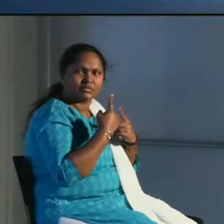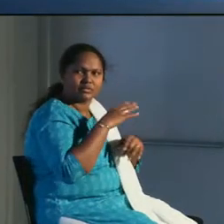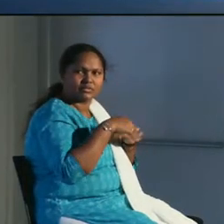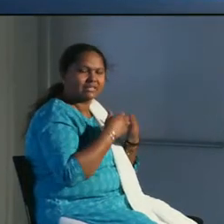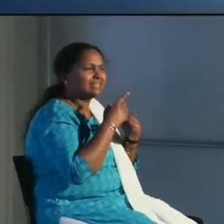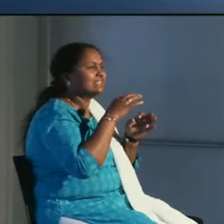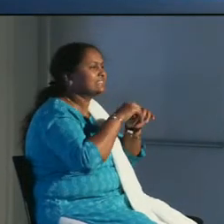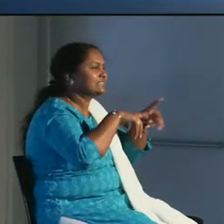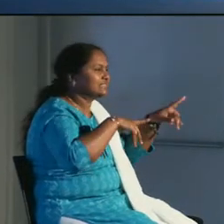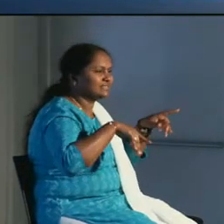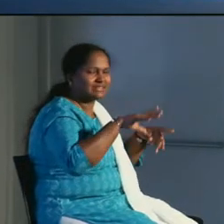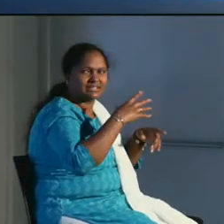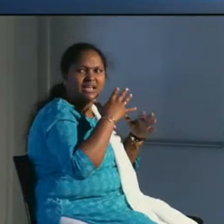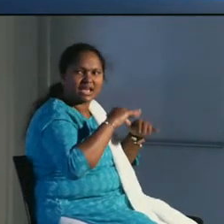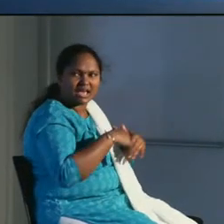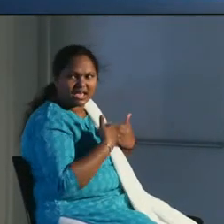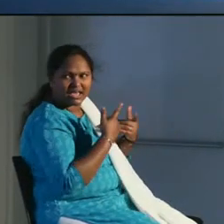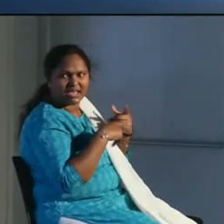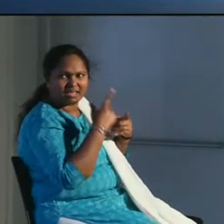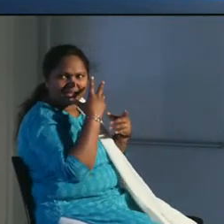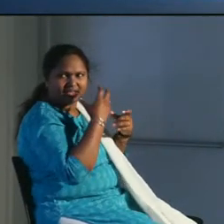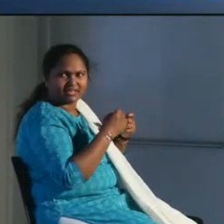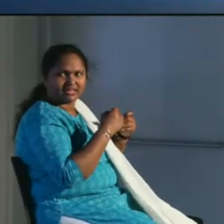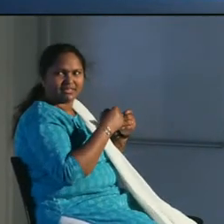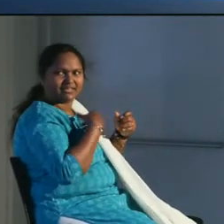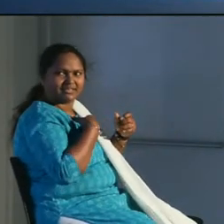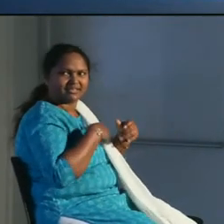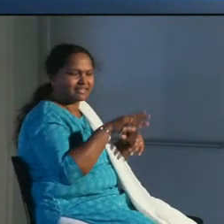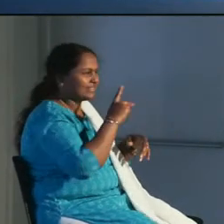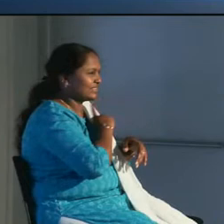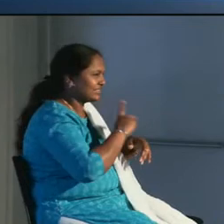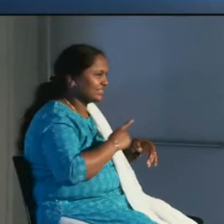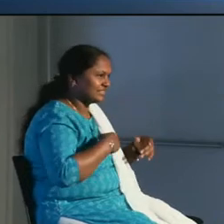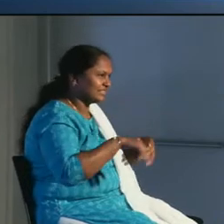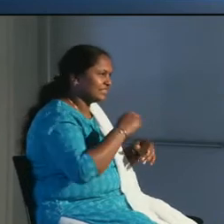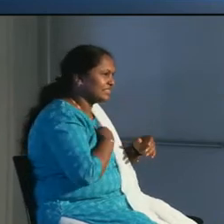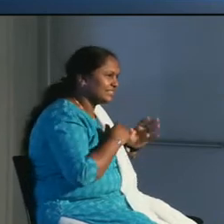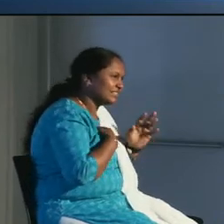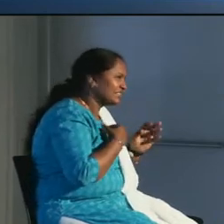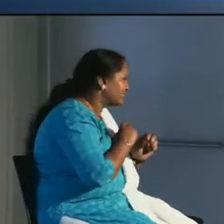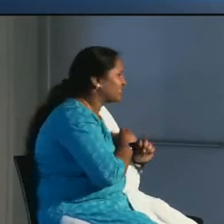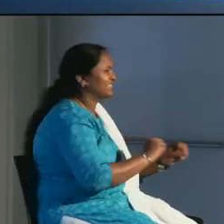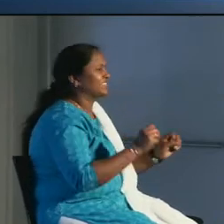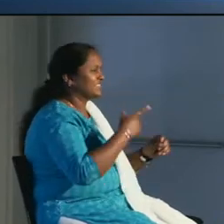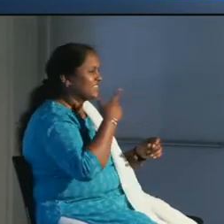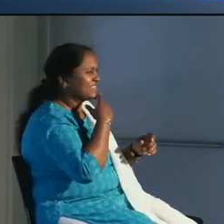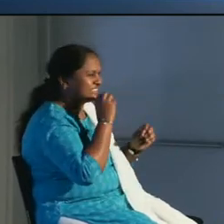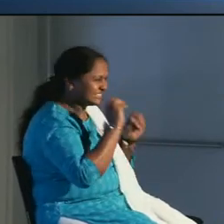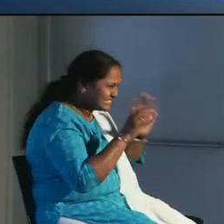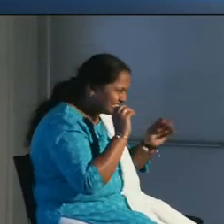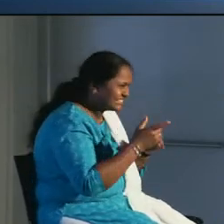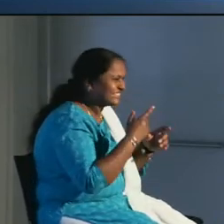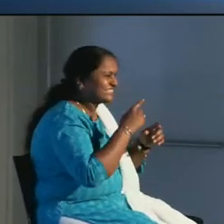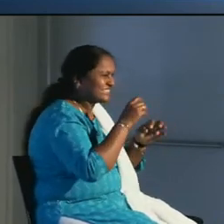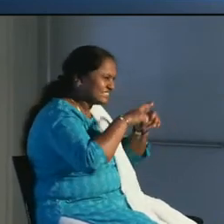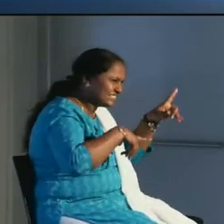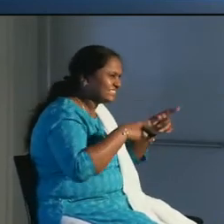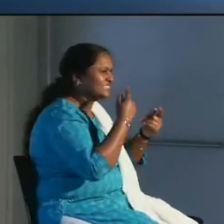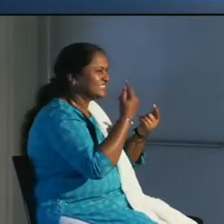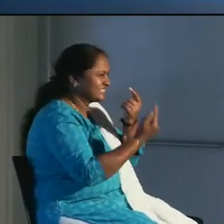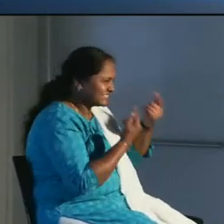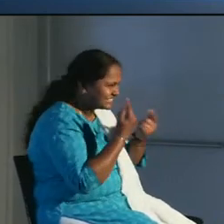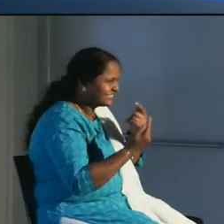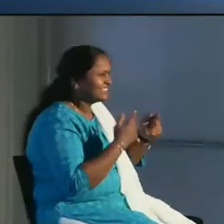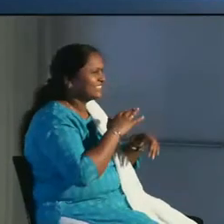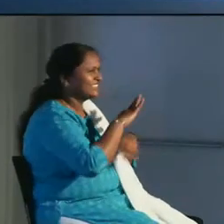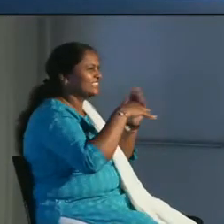city. Let's talk about how is it me naad nalla yella. He just started off by talking, cursing the city, cursing the politicians,